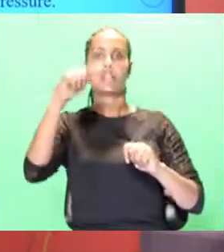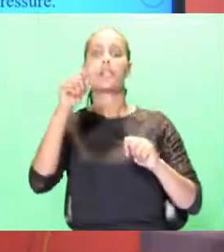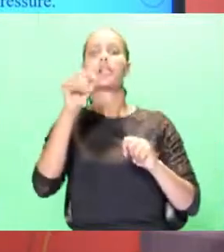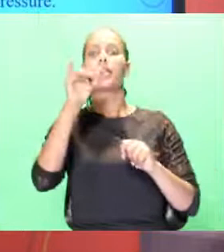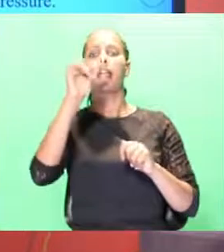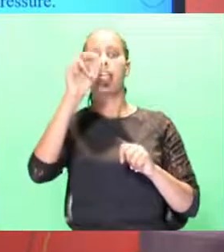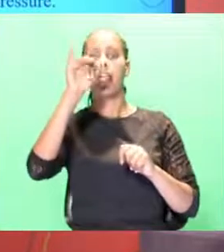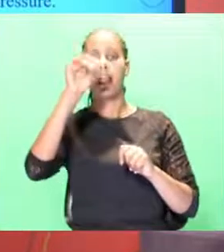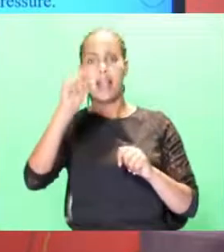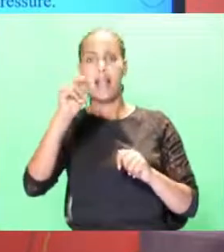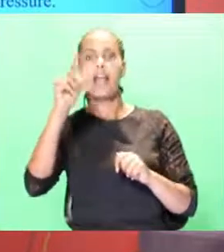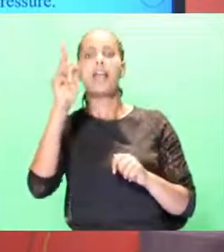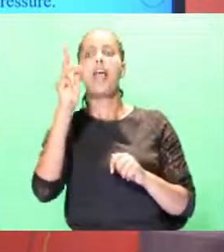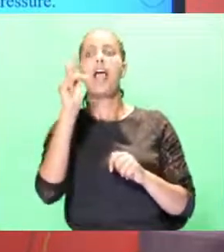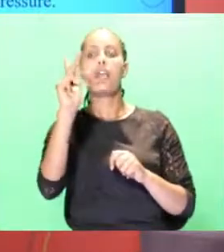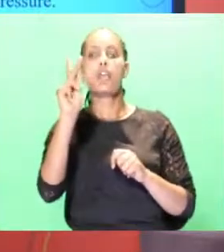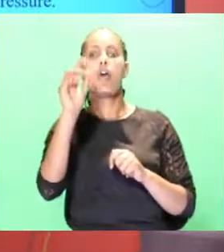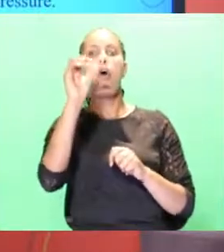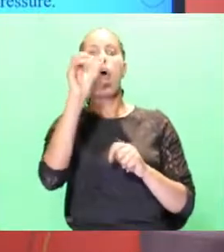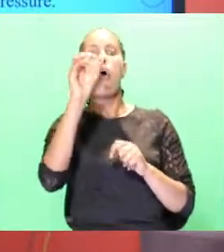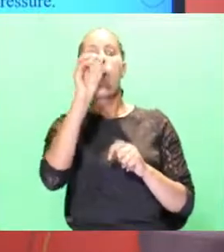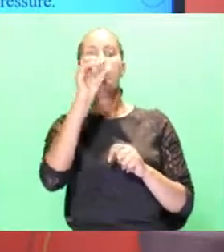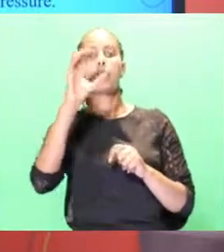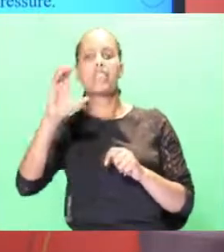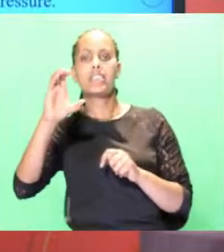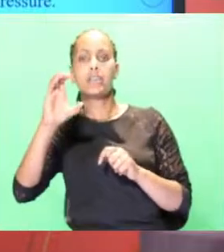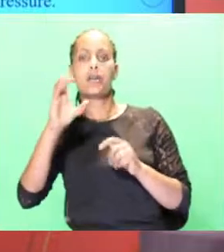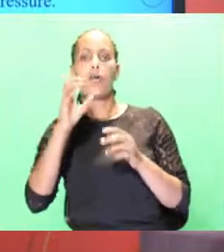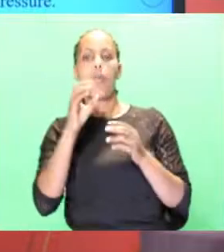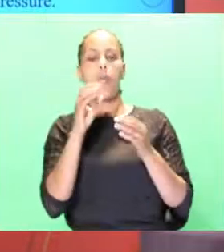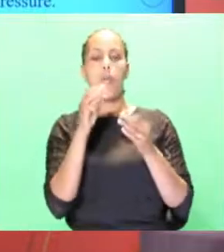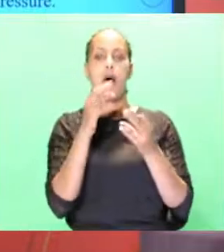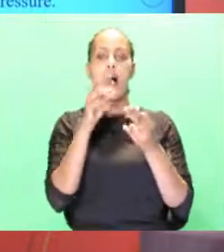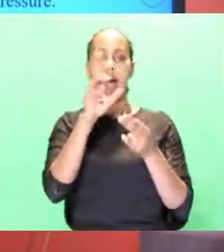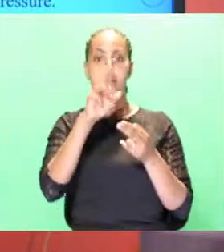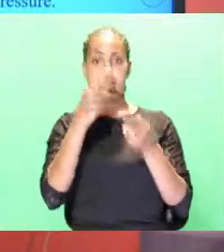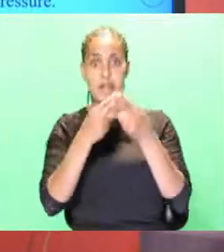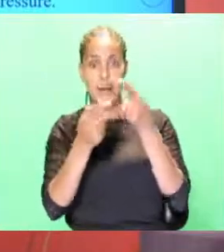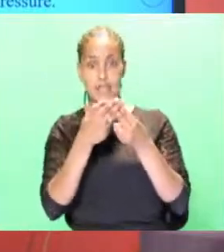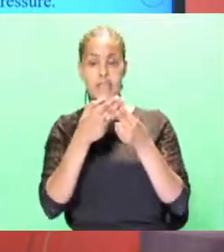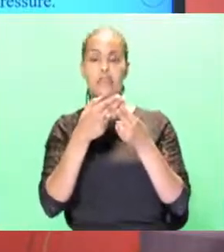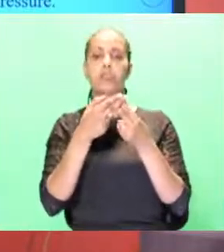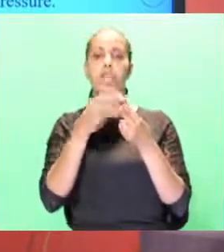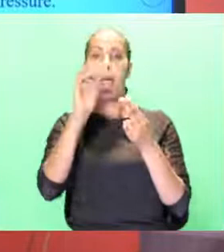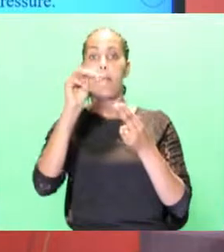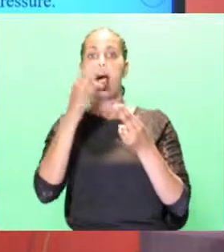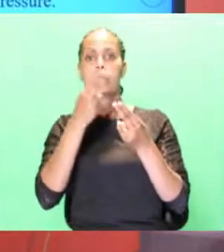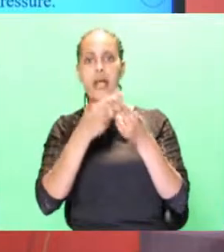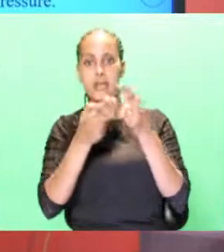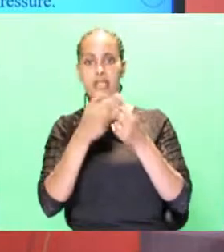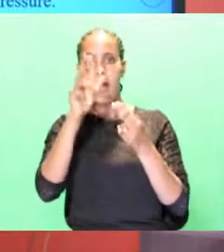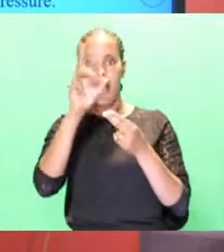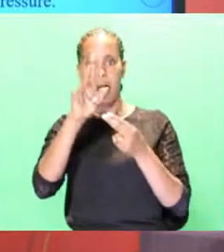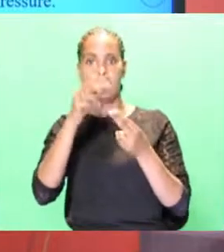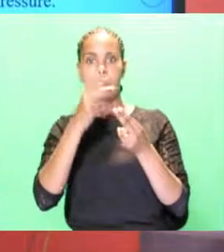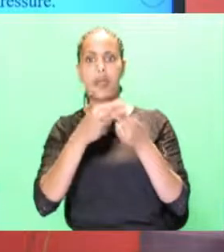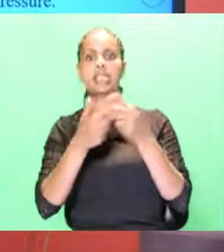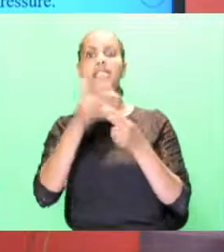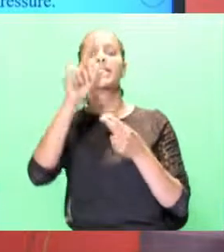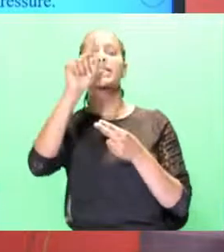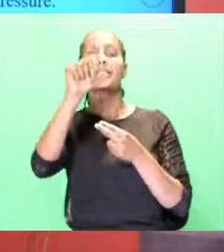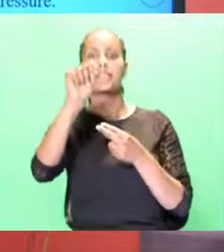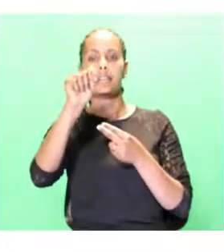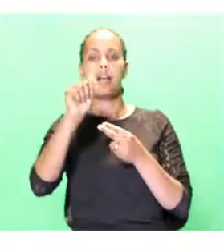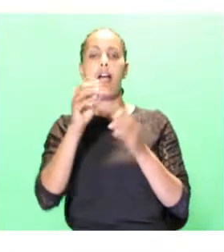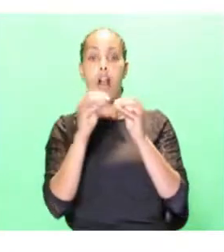Kelvin. Therefore, osmotic pressure equal molarity times R times temperature. For